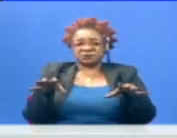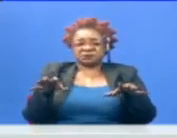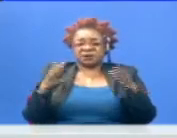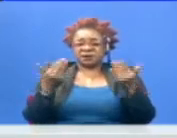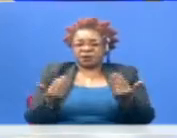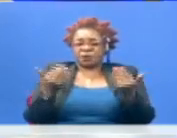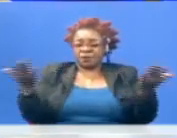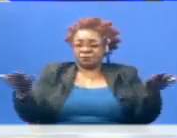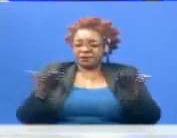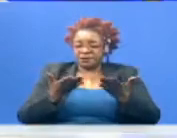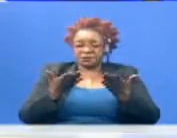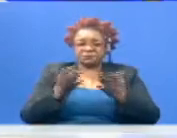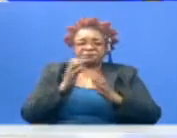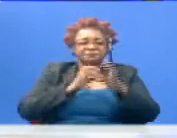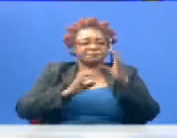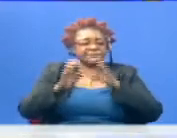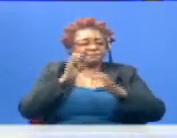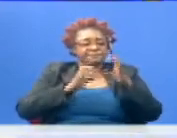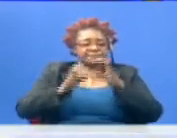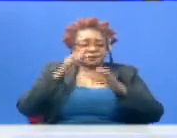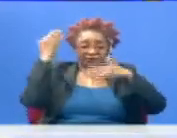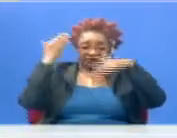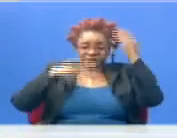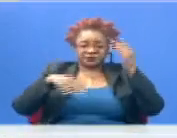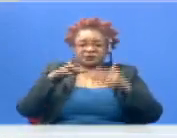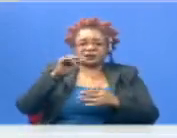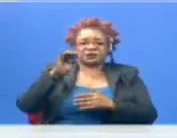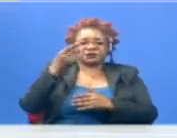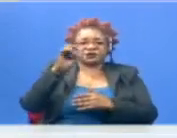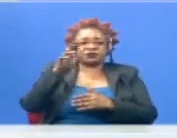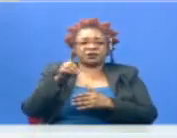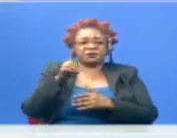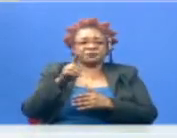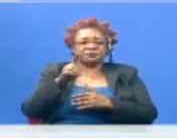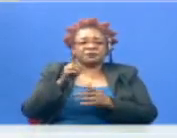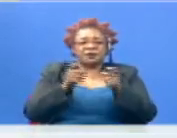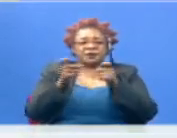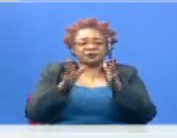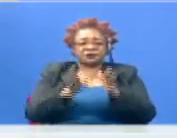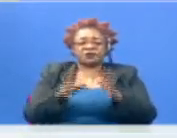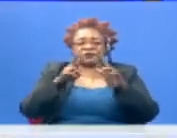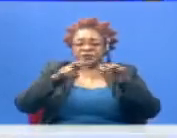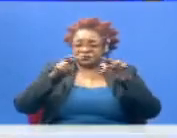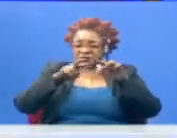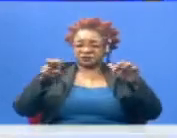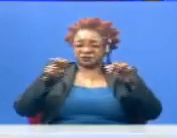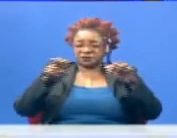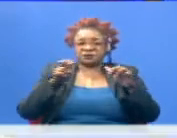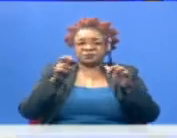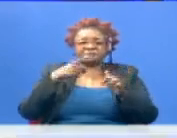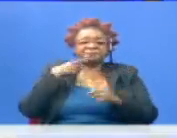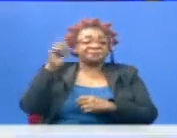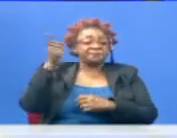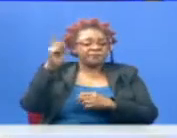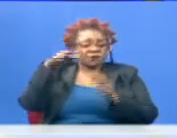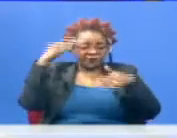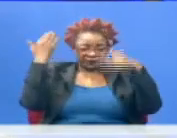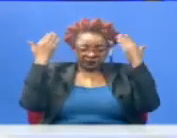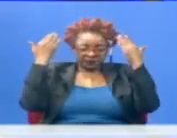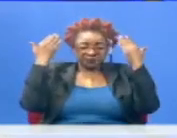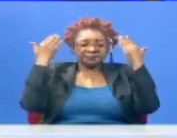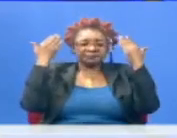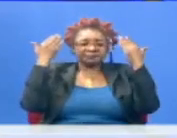in the conversation Professor Richard Oduor, the Director of Research at the Kenyatta University. Professor,